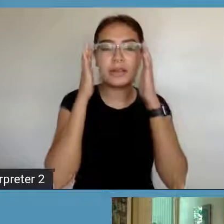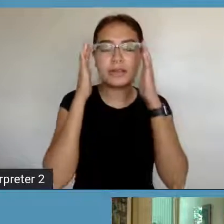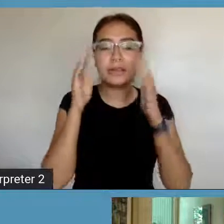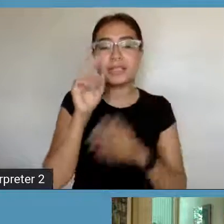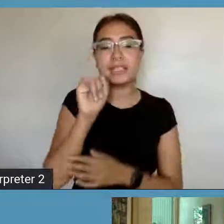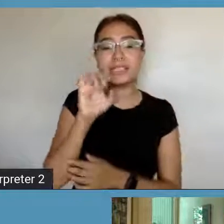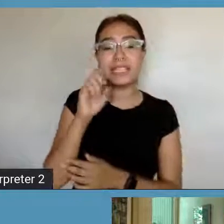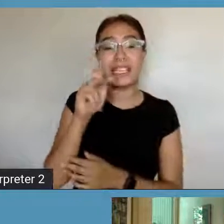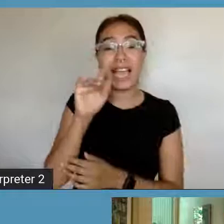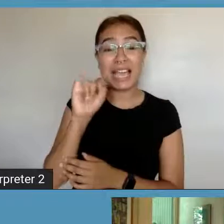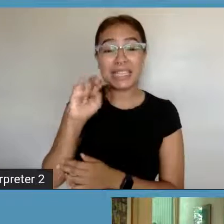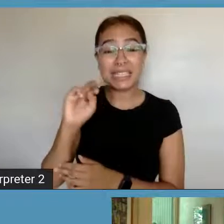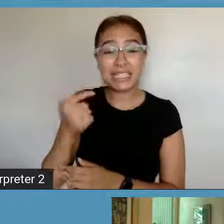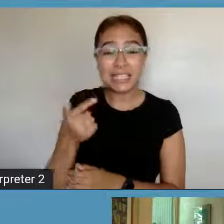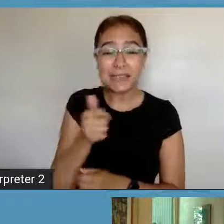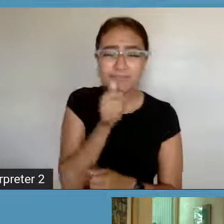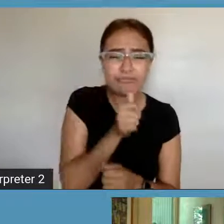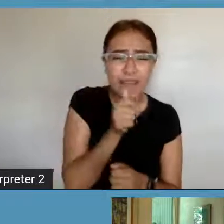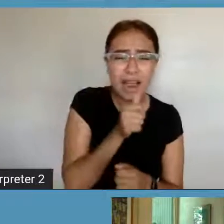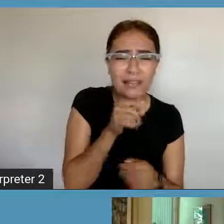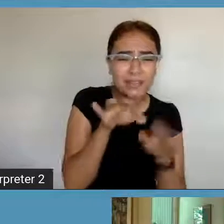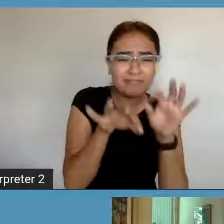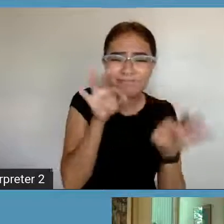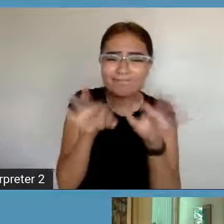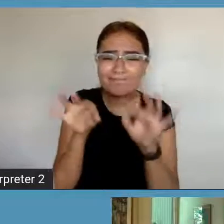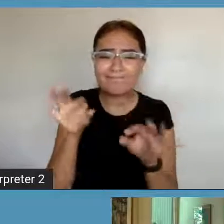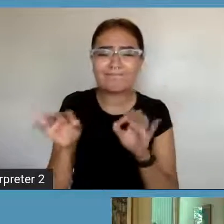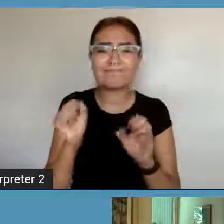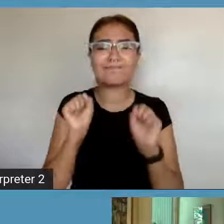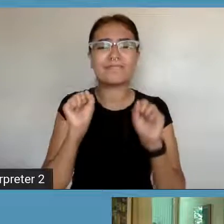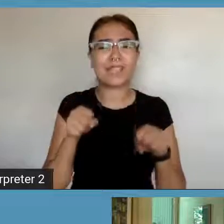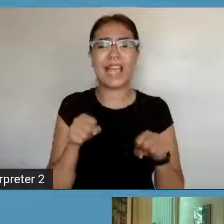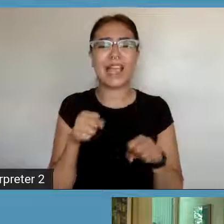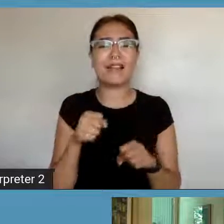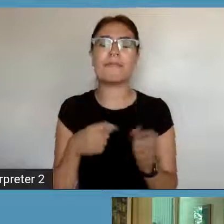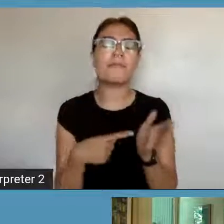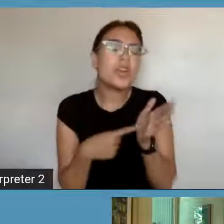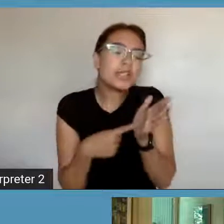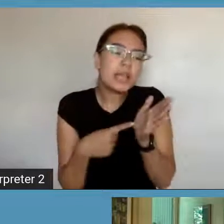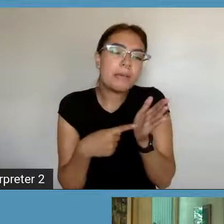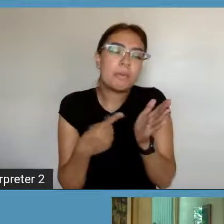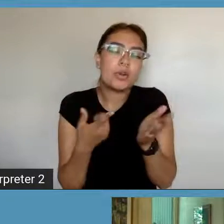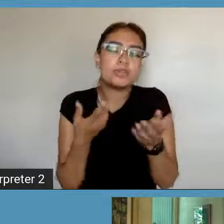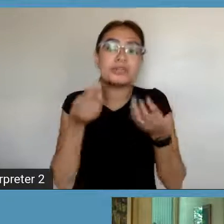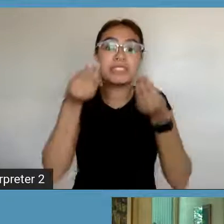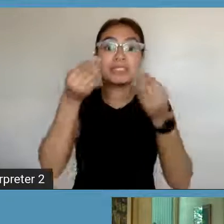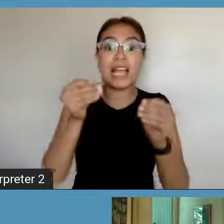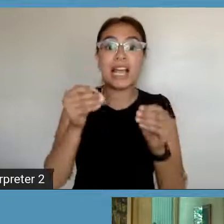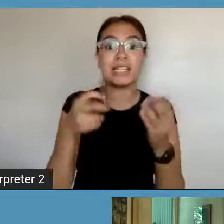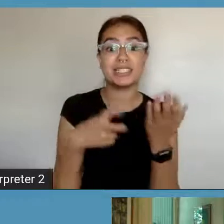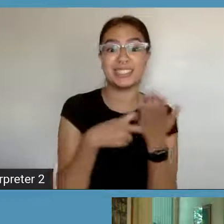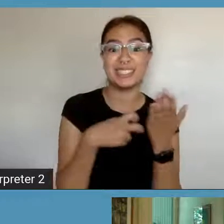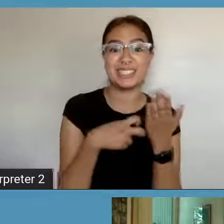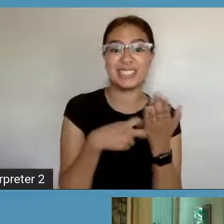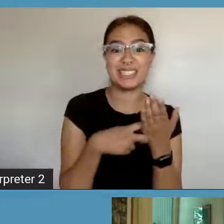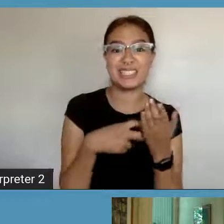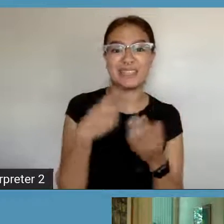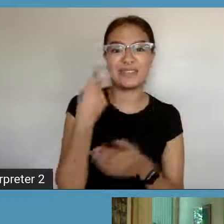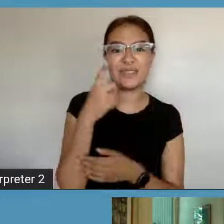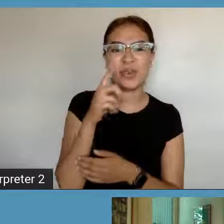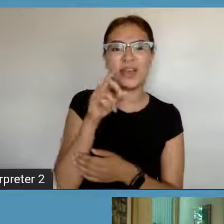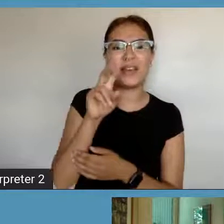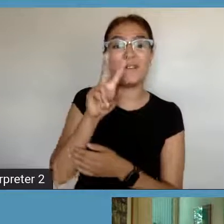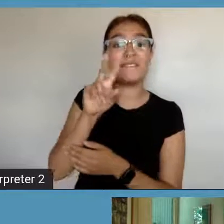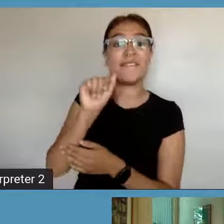private selected, like you can, for example, sell tickets to Van Gogh that's